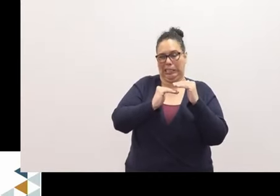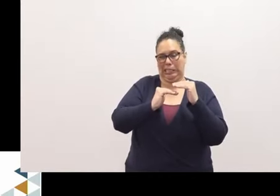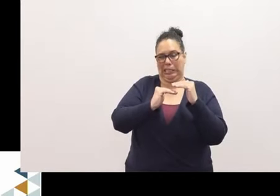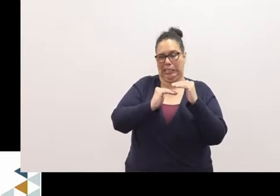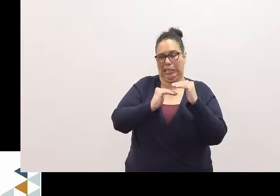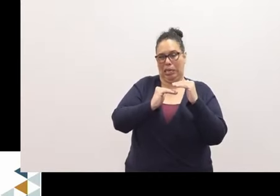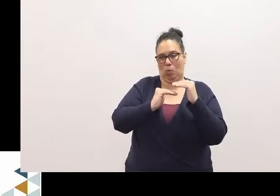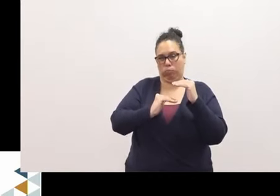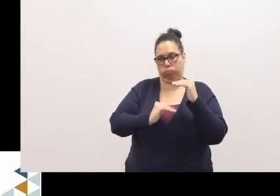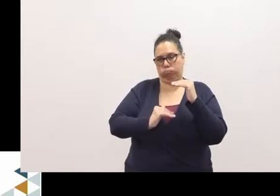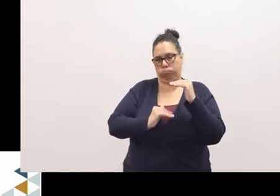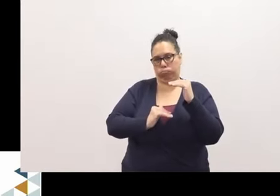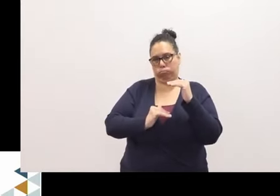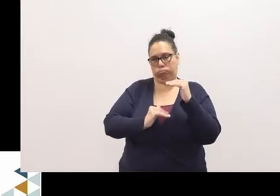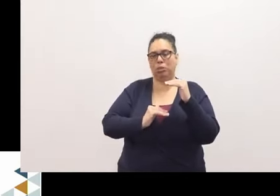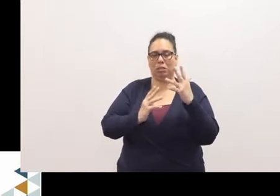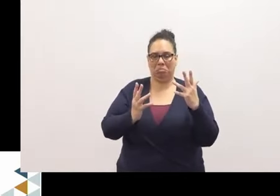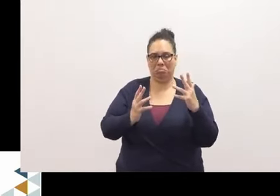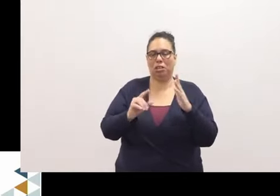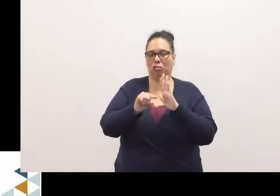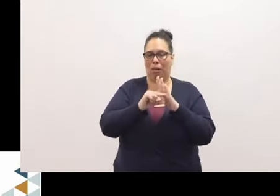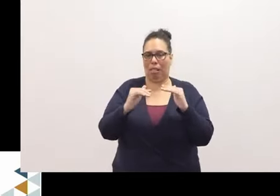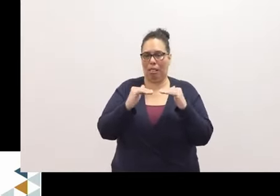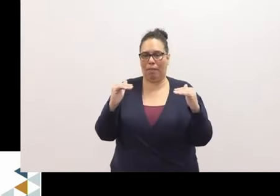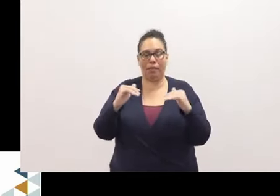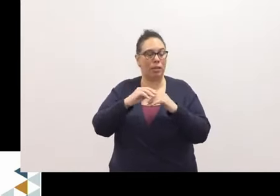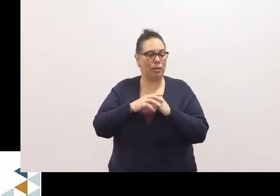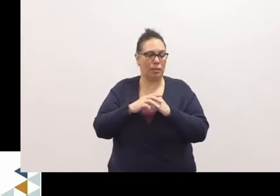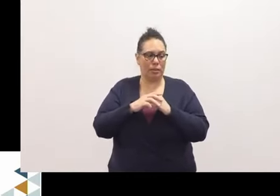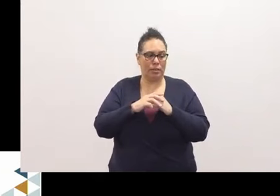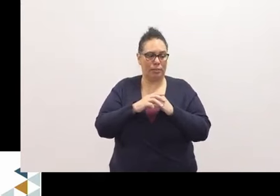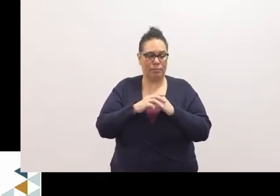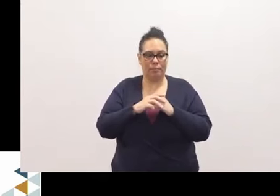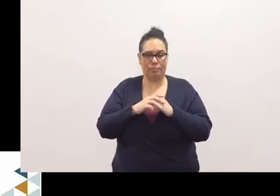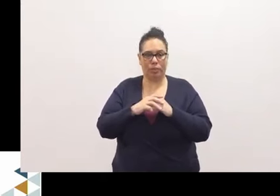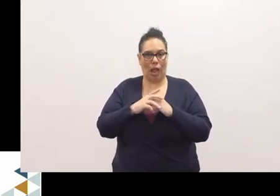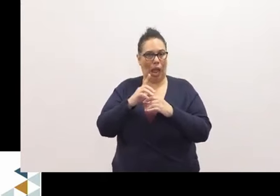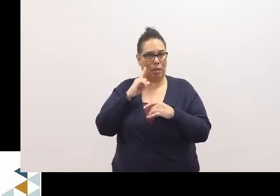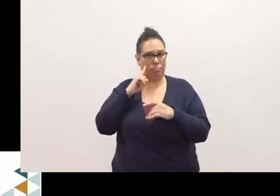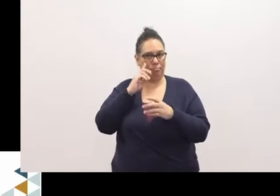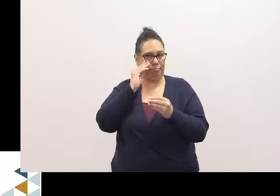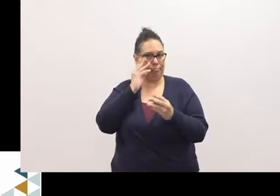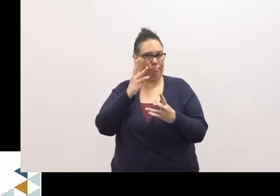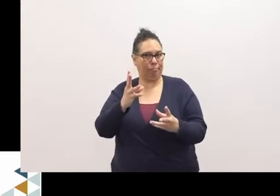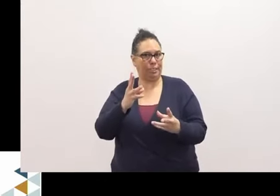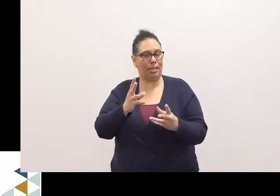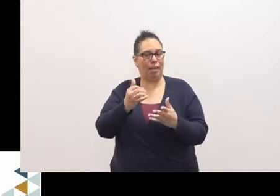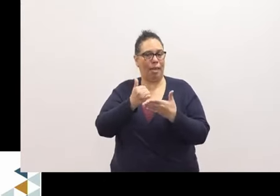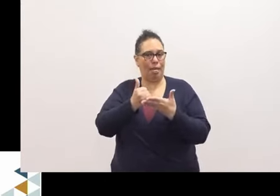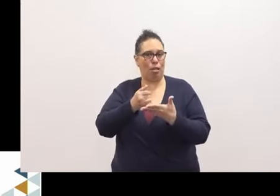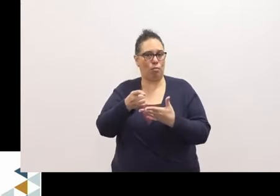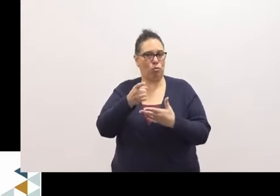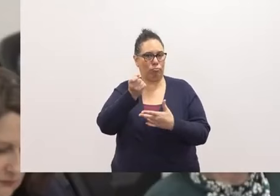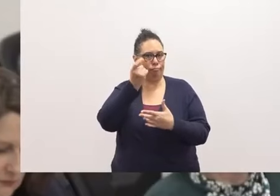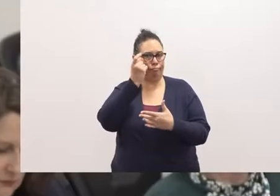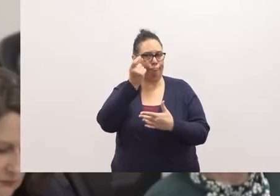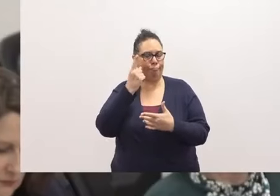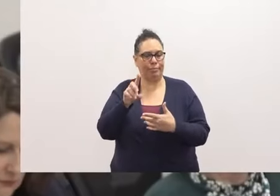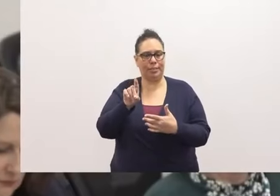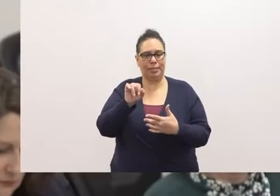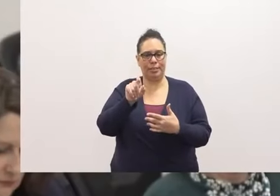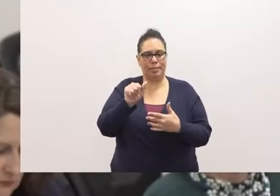level or below grade level. So I'm dropping these seeds along the way to help you connect some of the data.